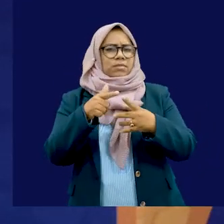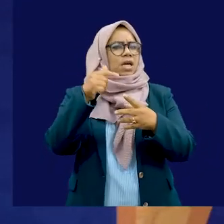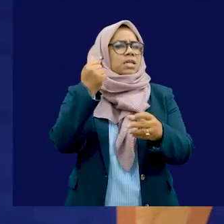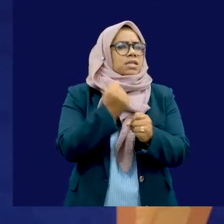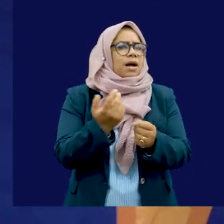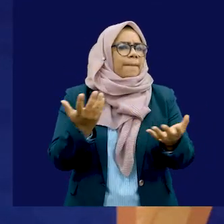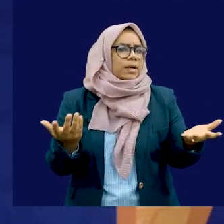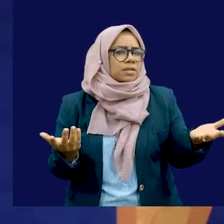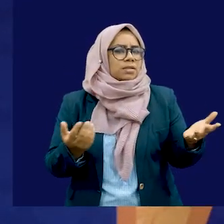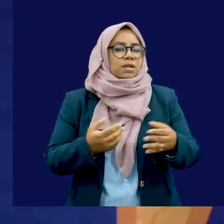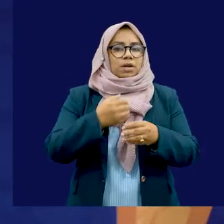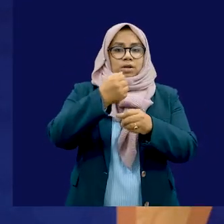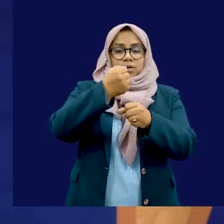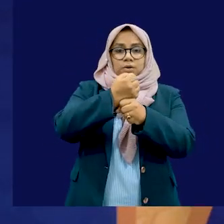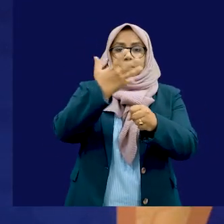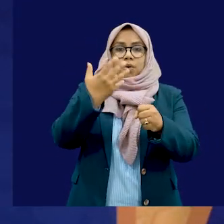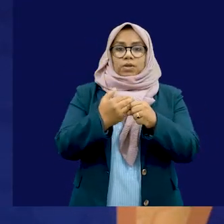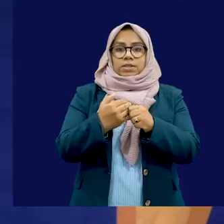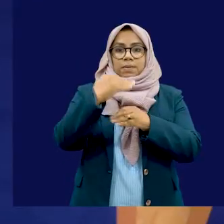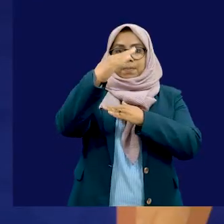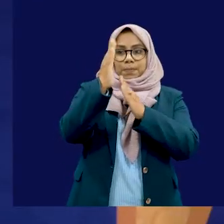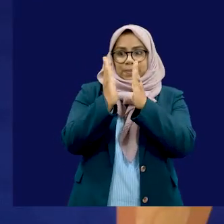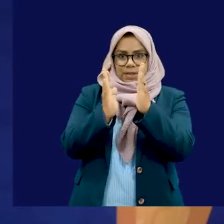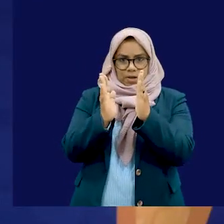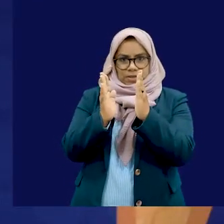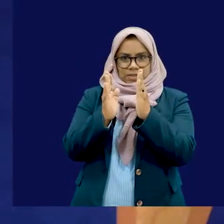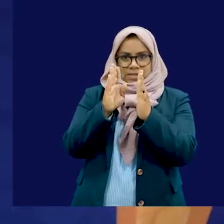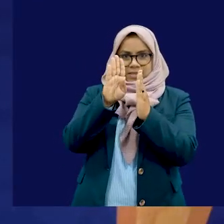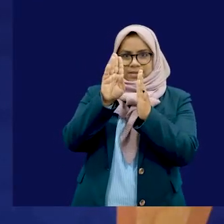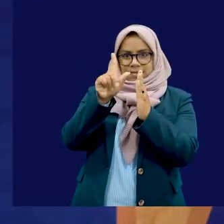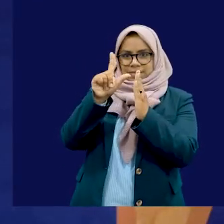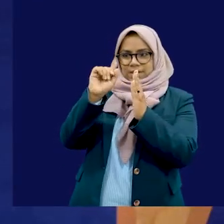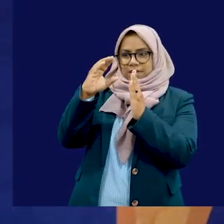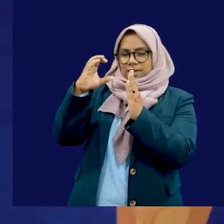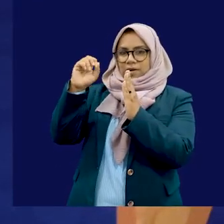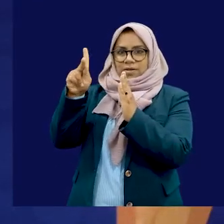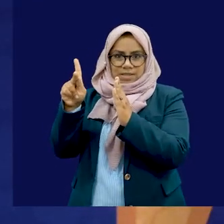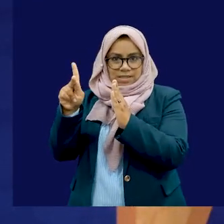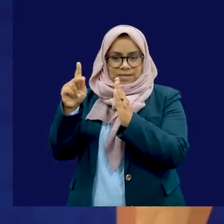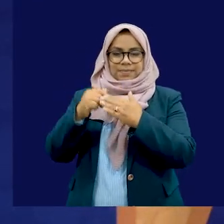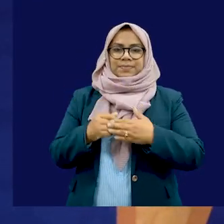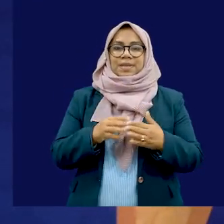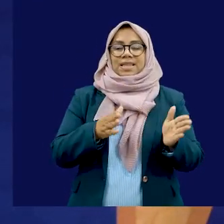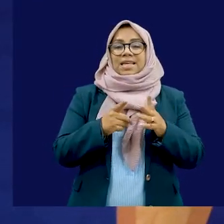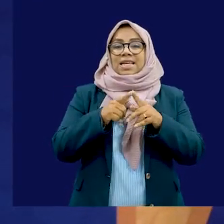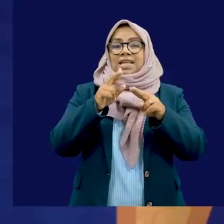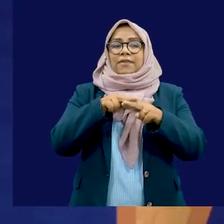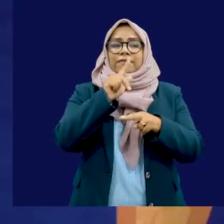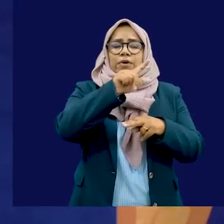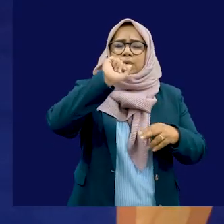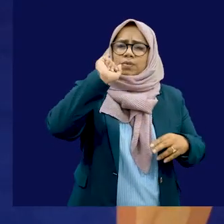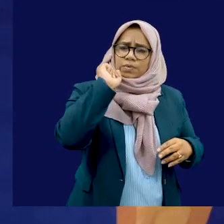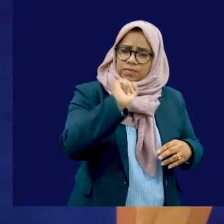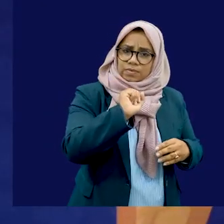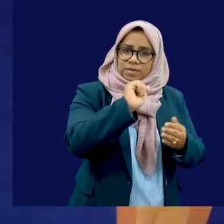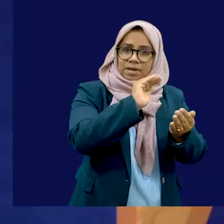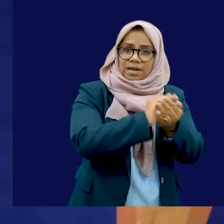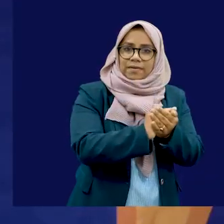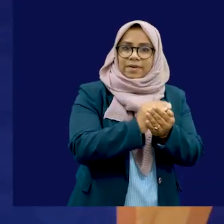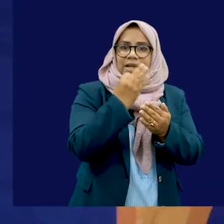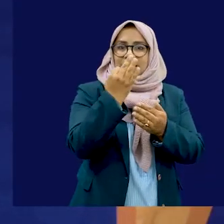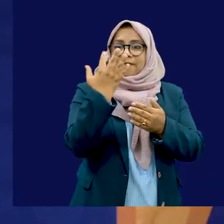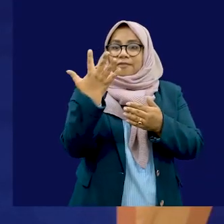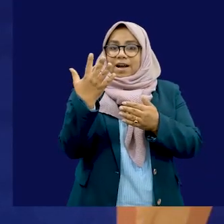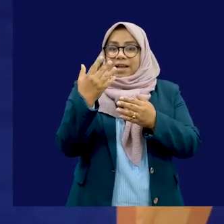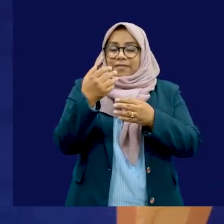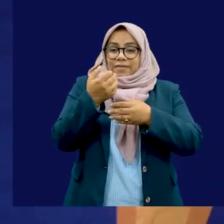for example, gold blocks or jewelry that exceeds the customary amount. If you own 85 grams or